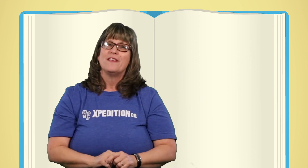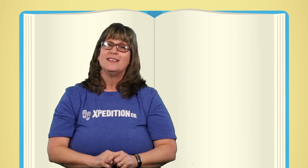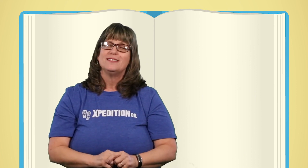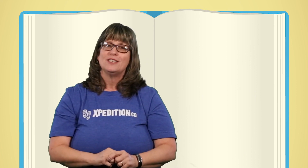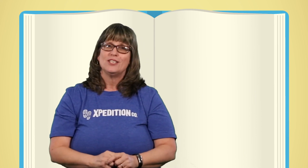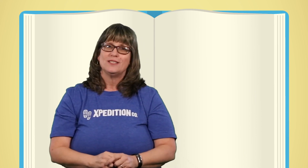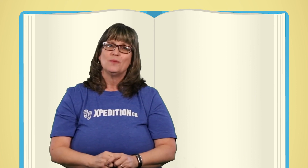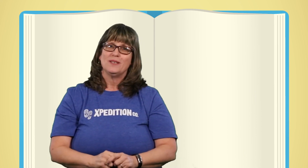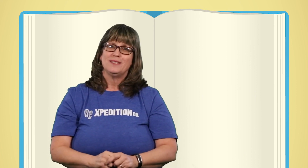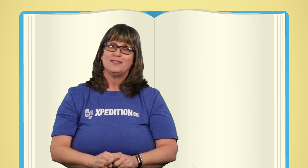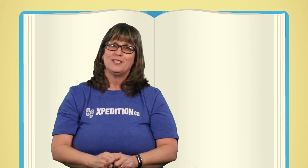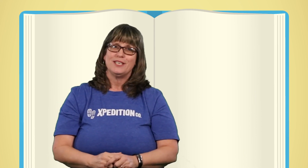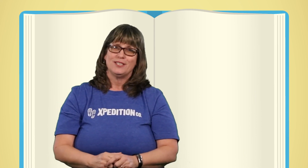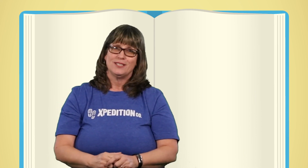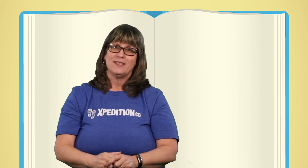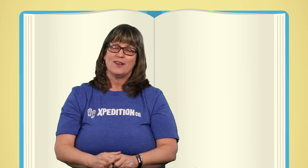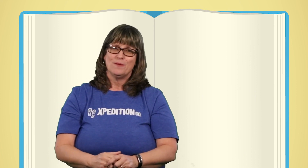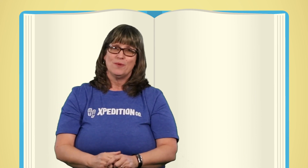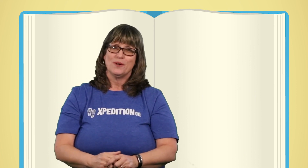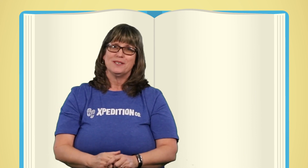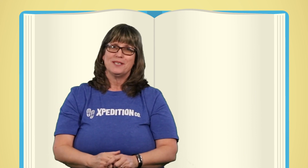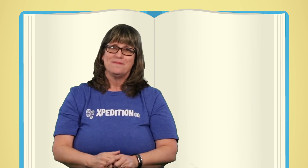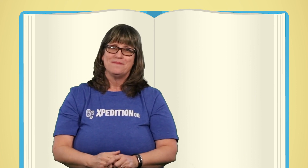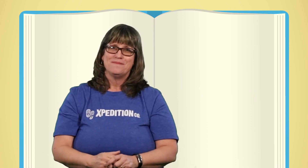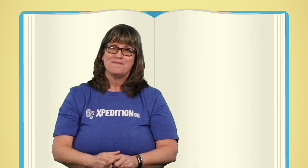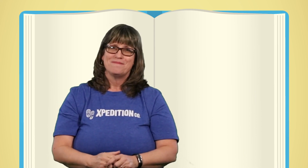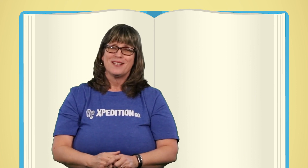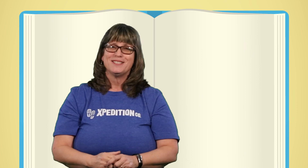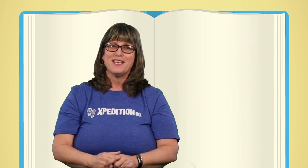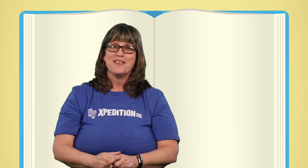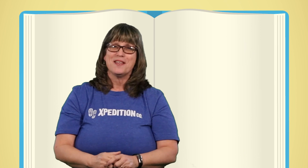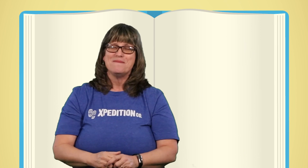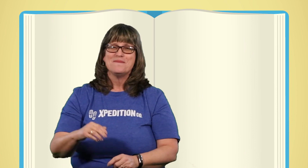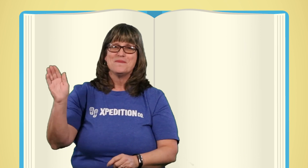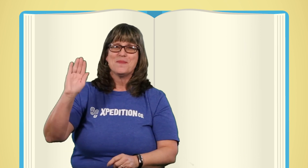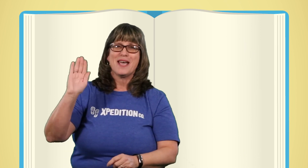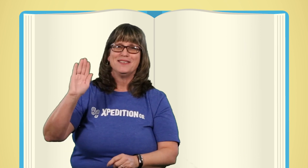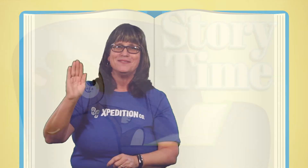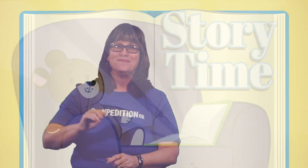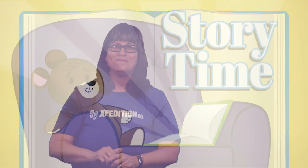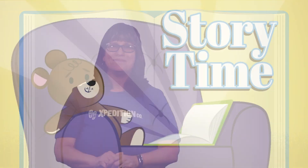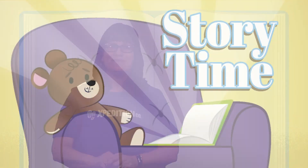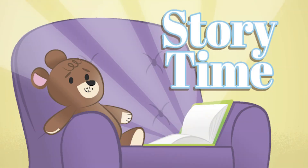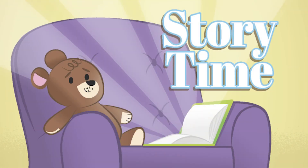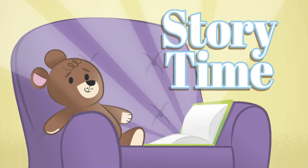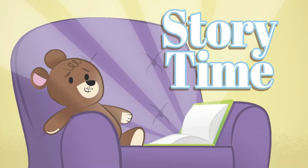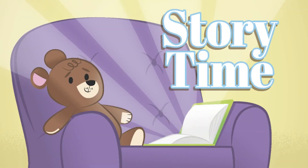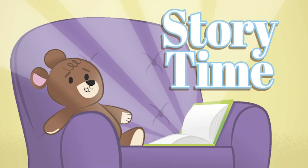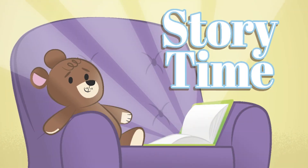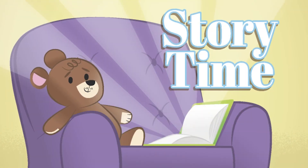about the things that Jesus wants us to teach us that are important. I'll see you then. Bye.